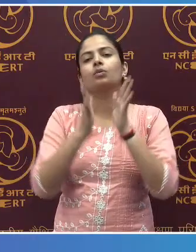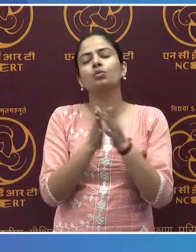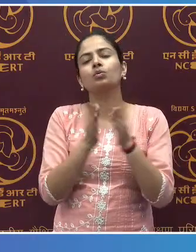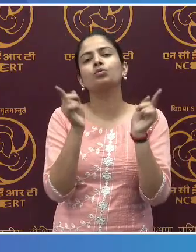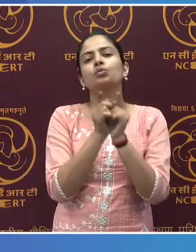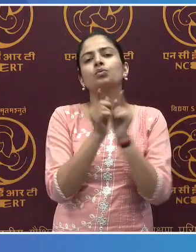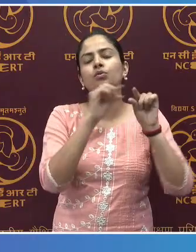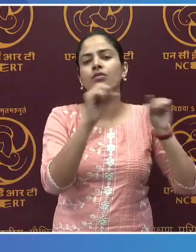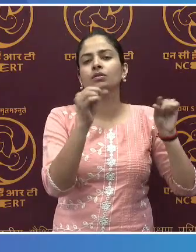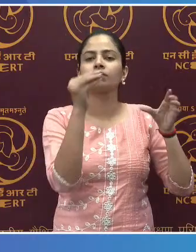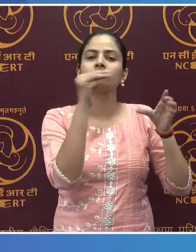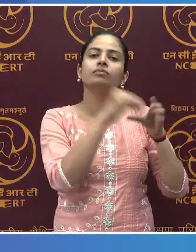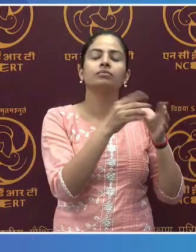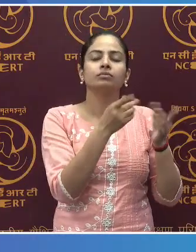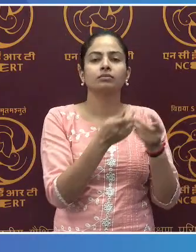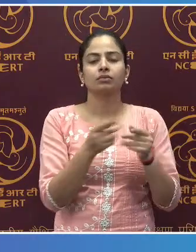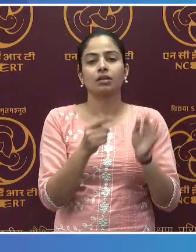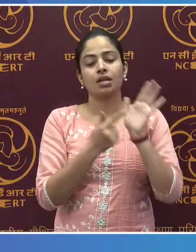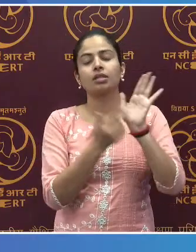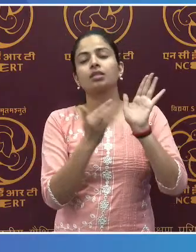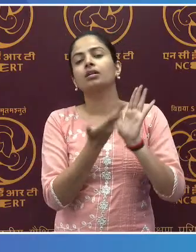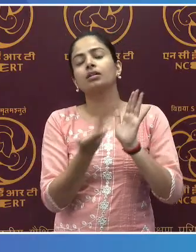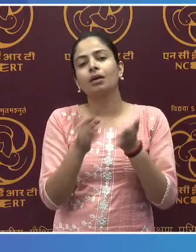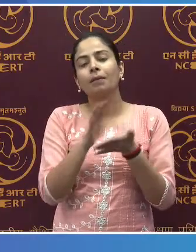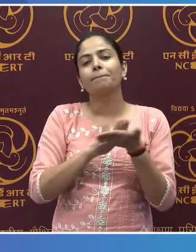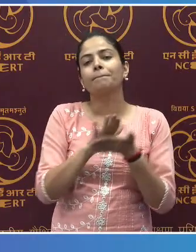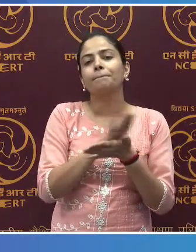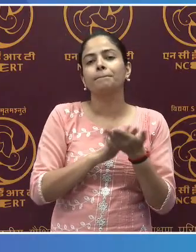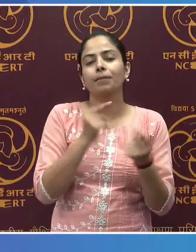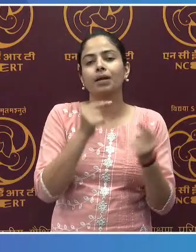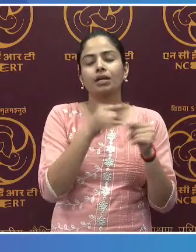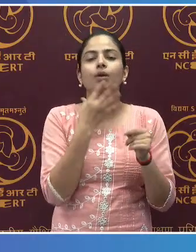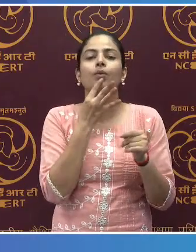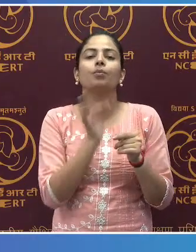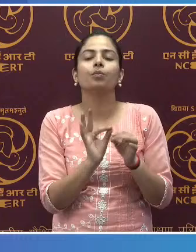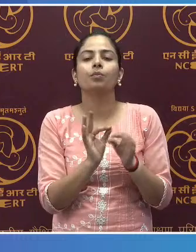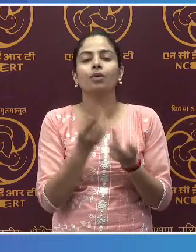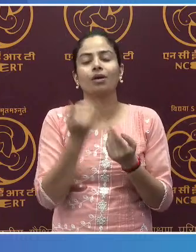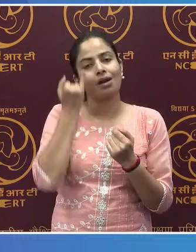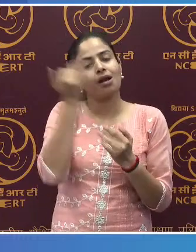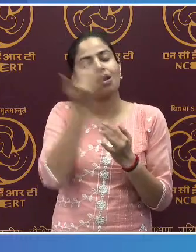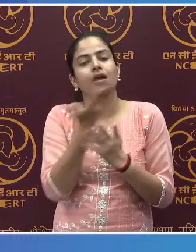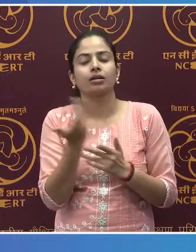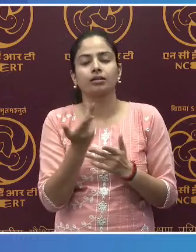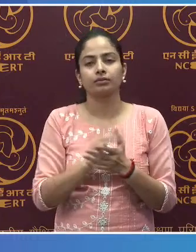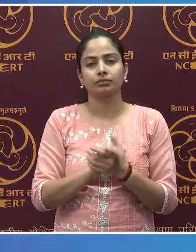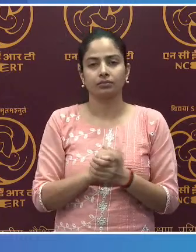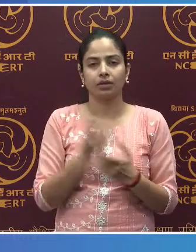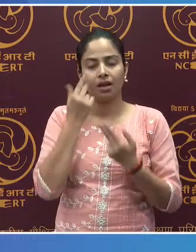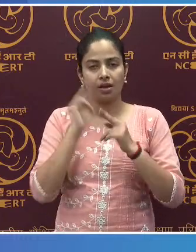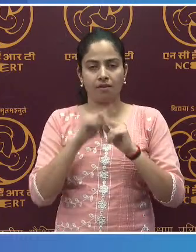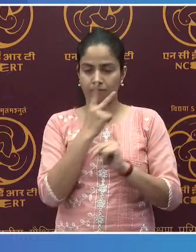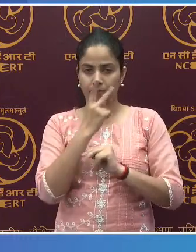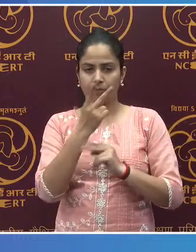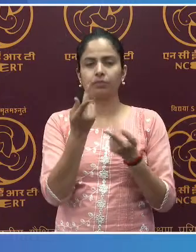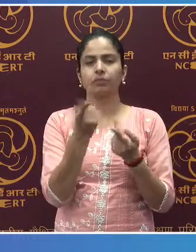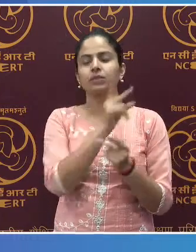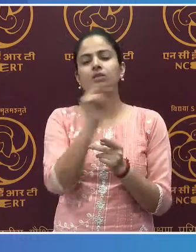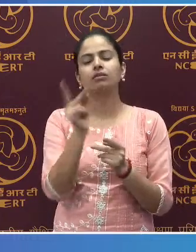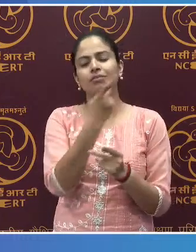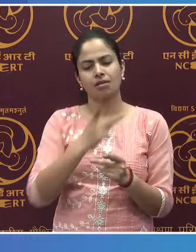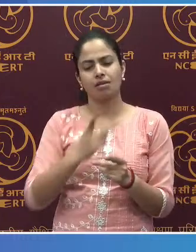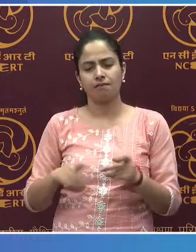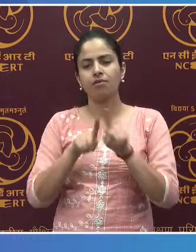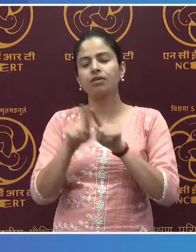Yes, to some extent it really reflects the basically core idea of the particular of the quote. So, if we see some more examples about